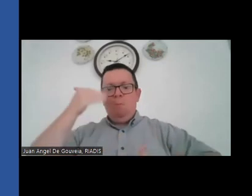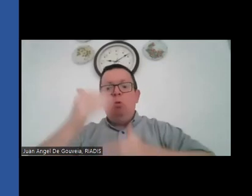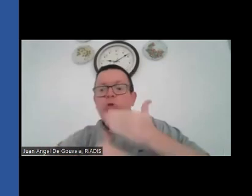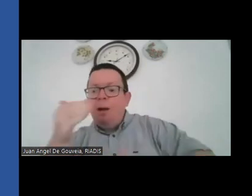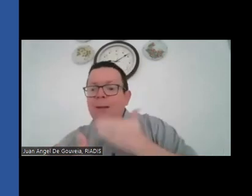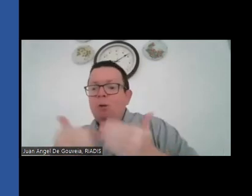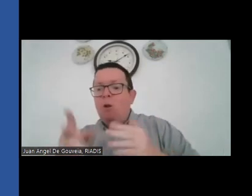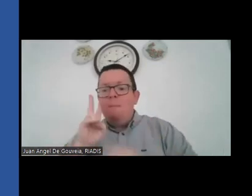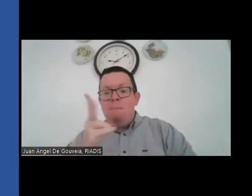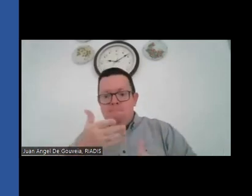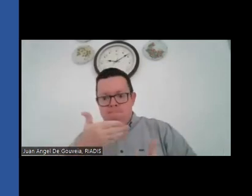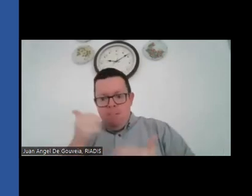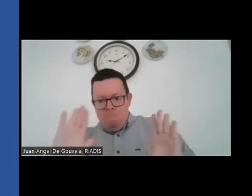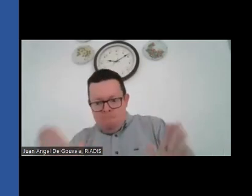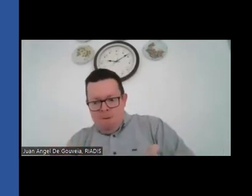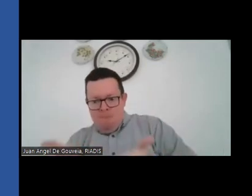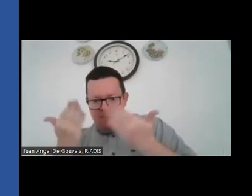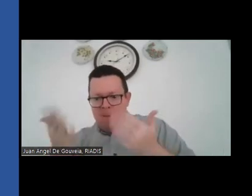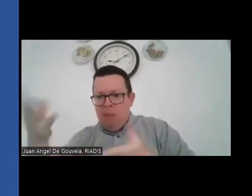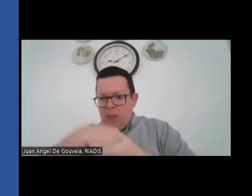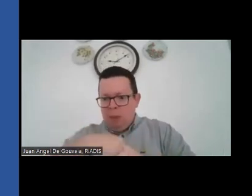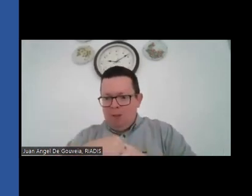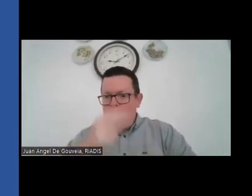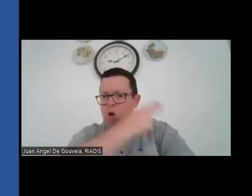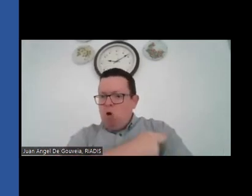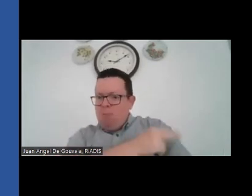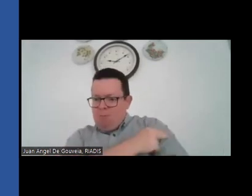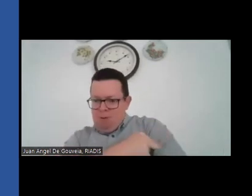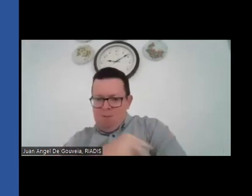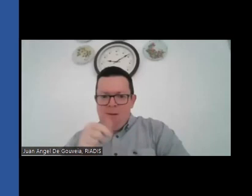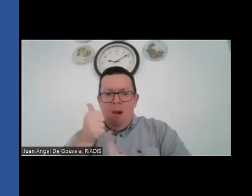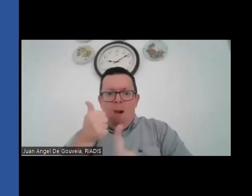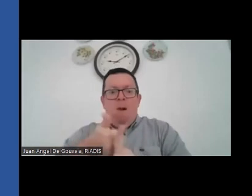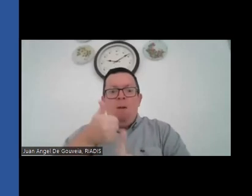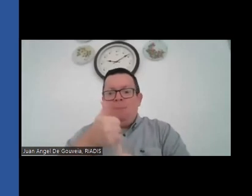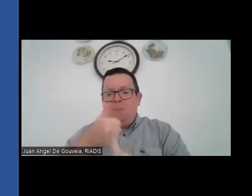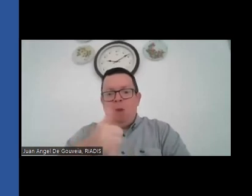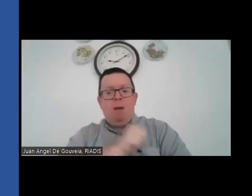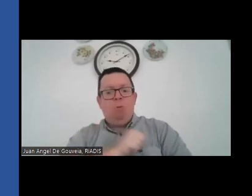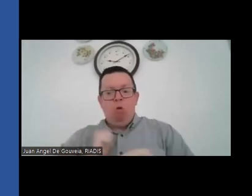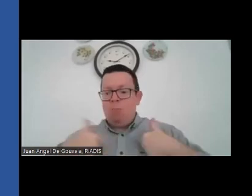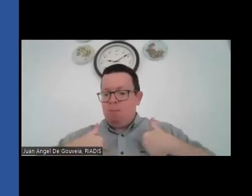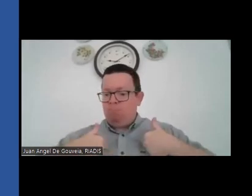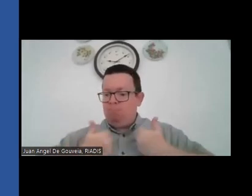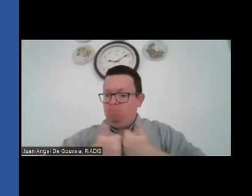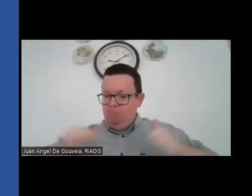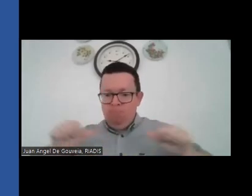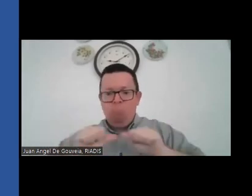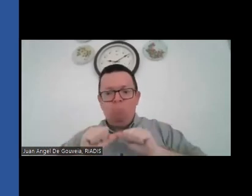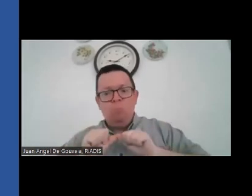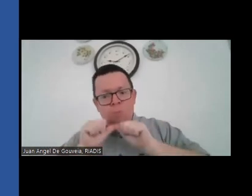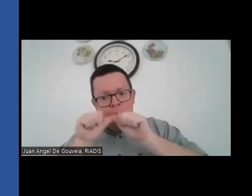disabilities to navigate the hospital autonomously in the medium and long term. And the third